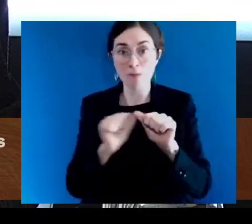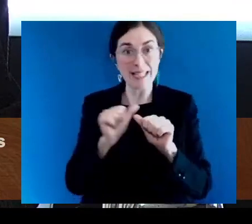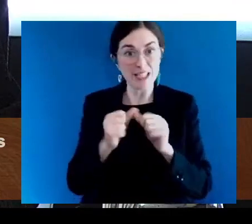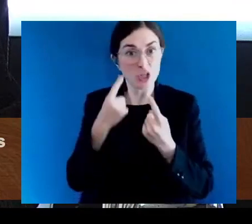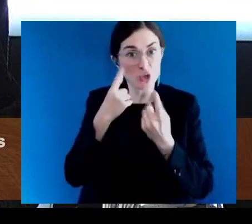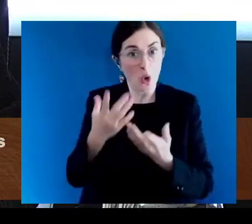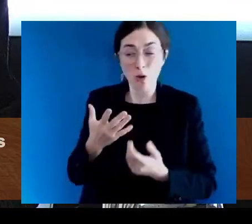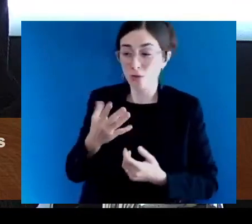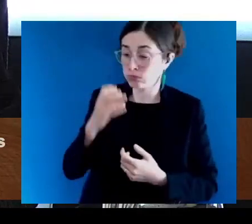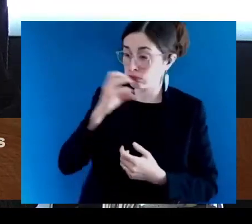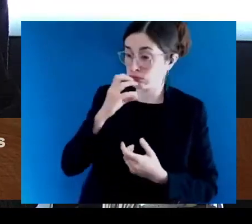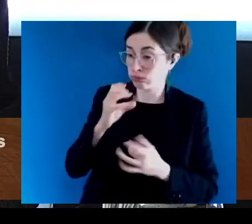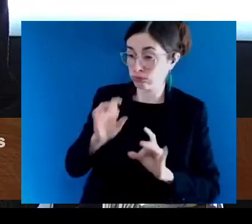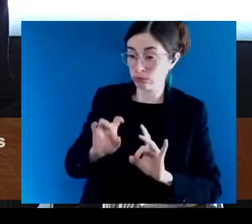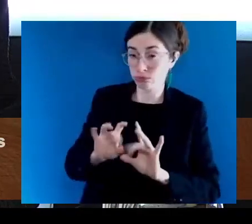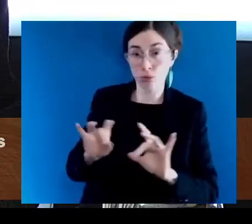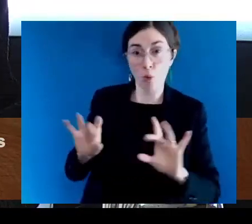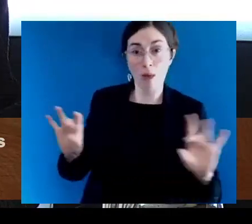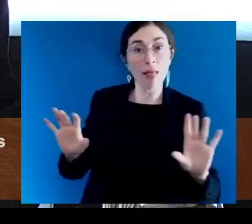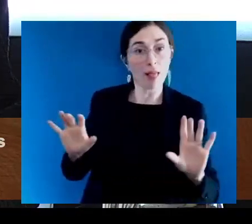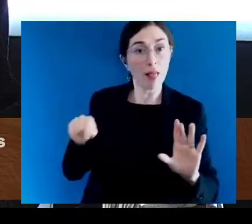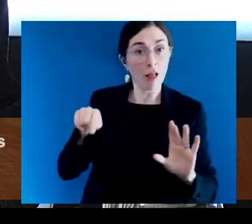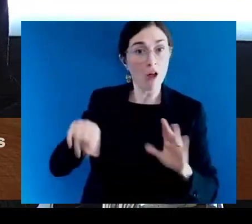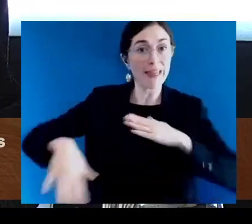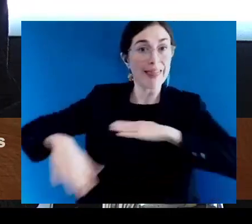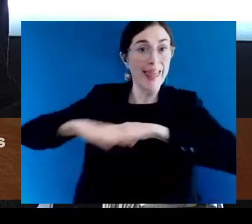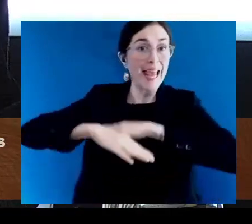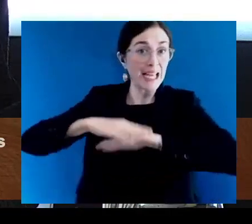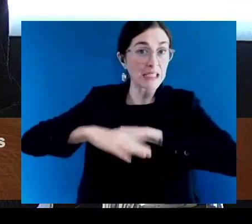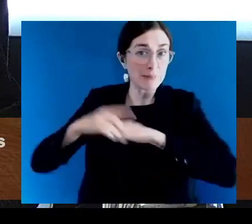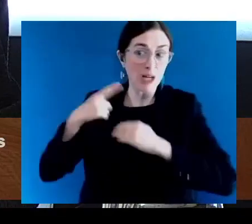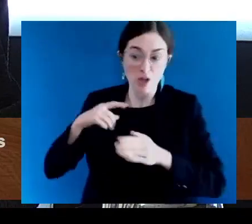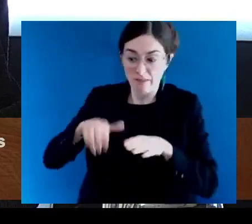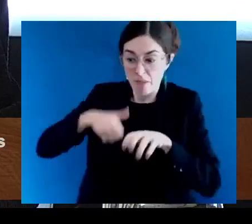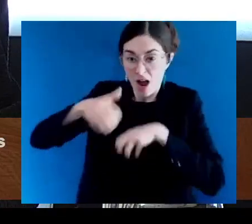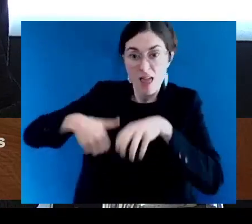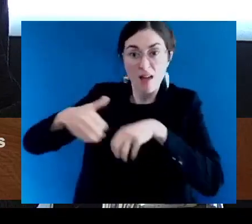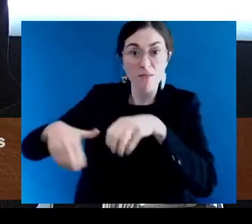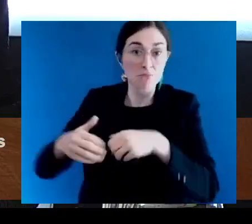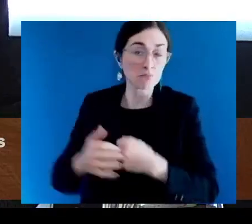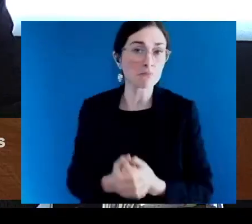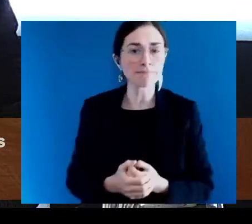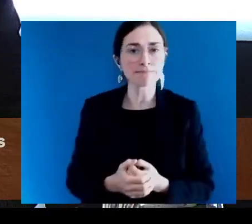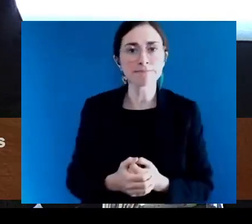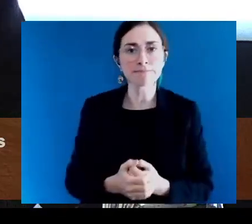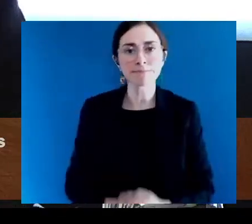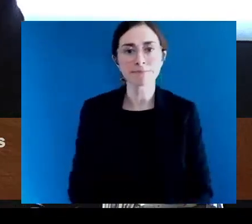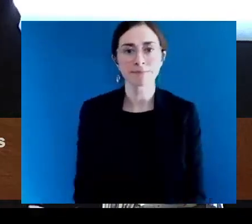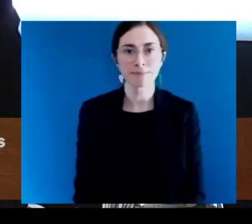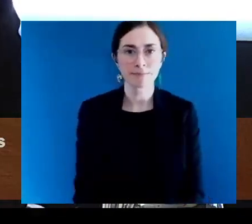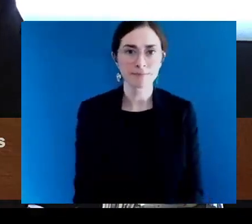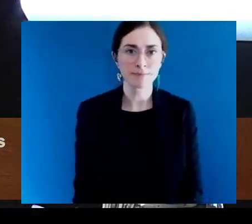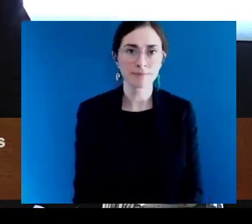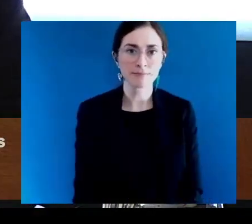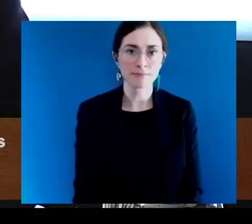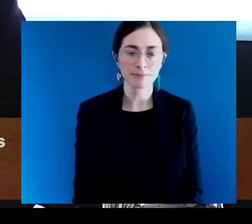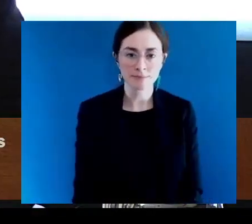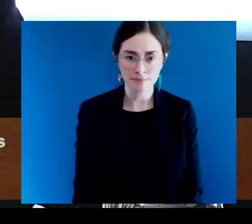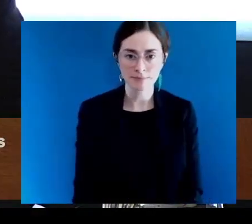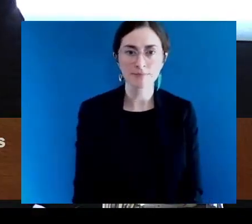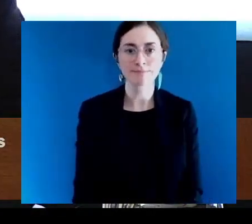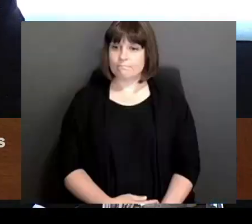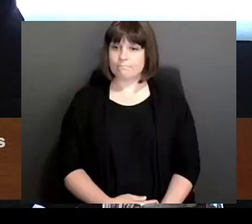done through extractive industries. So I'm very happy to be able to. Can I just make a comment on that? How do